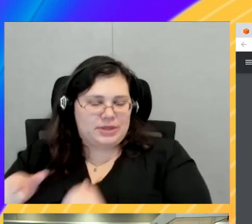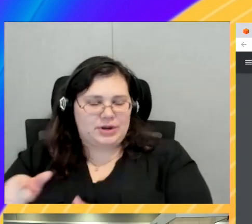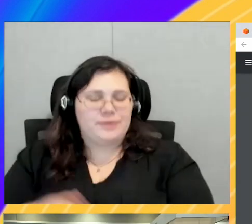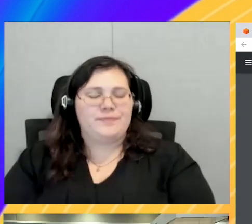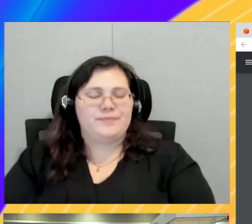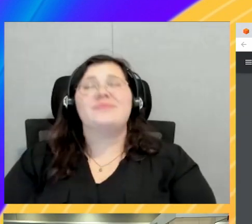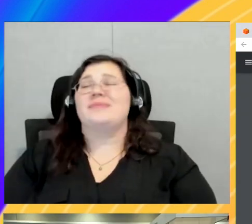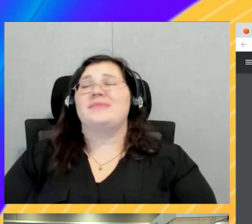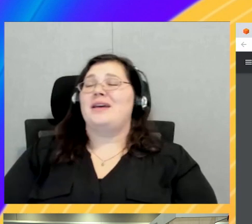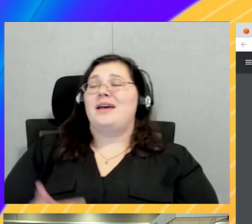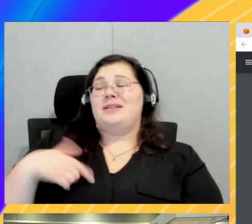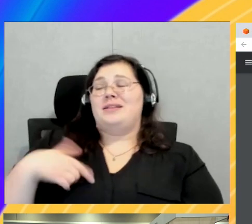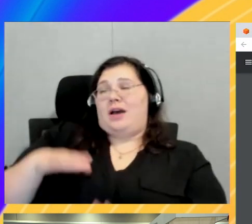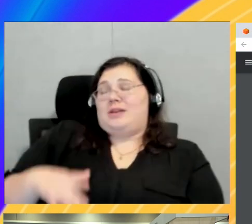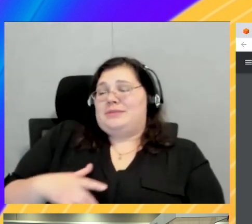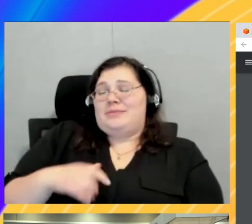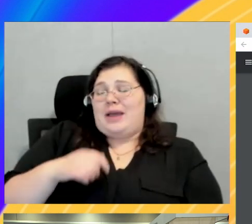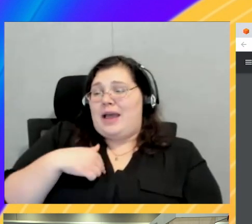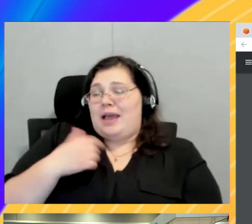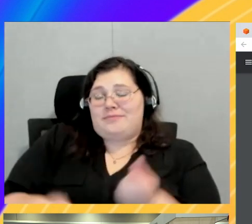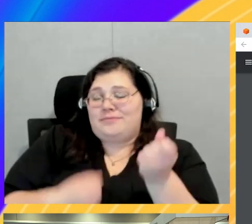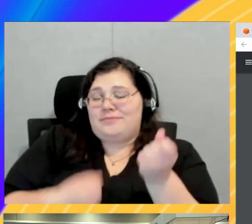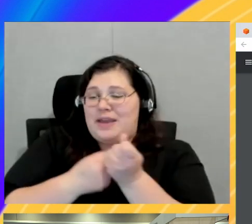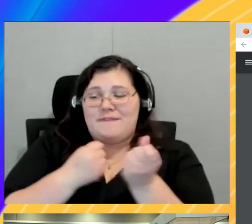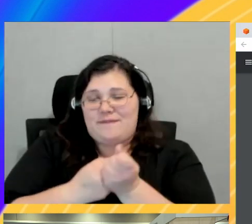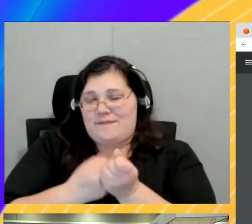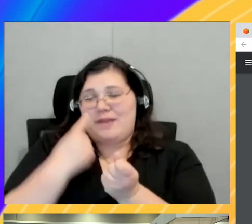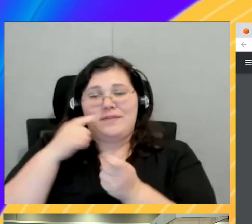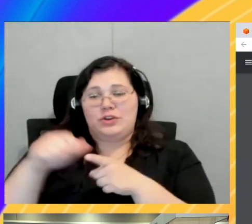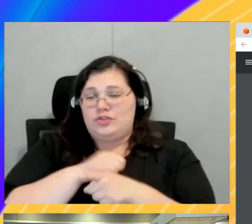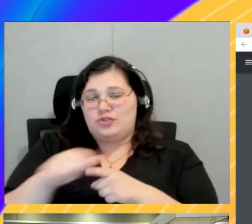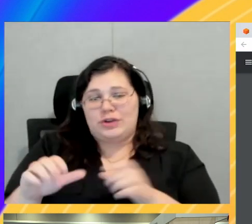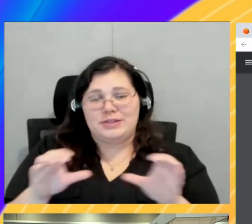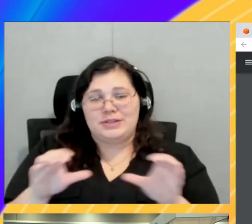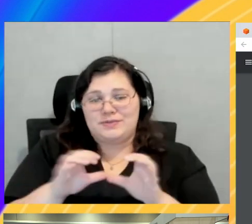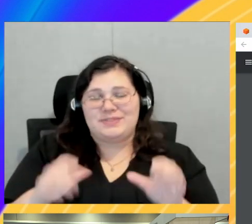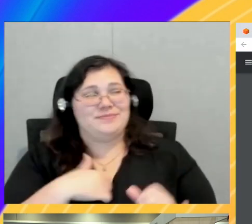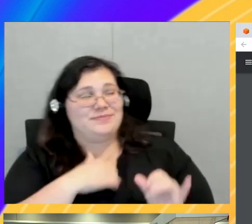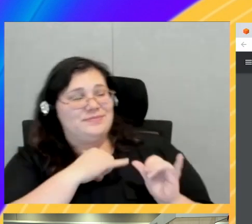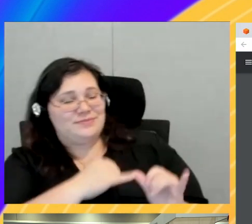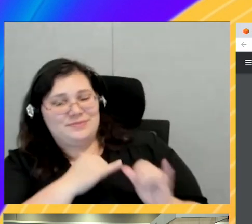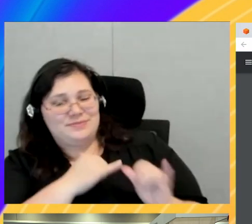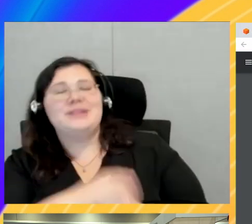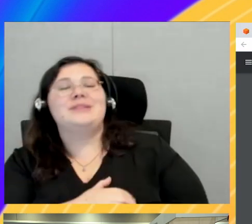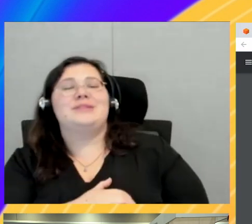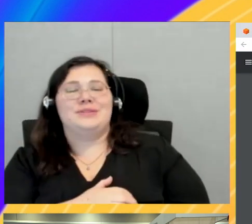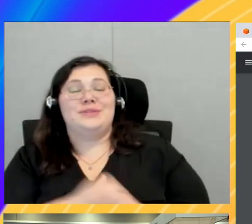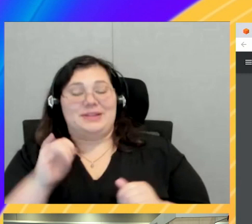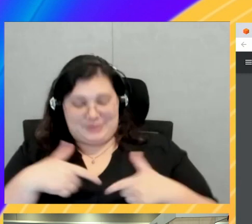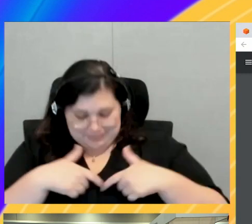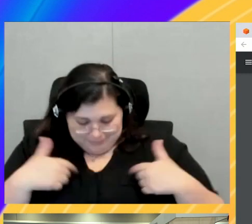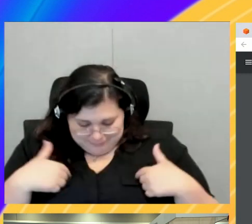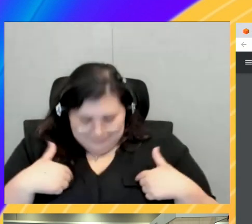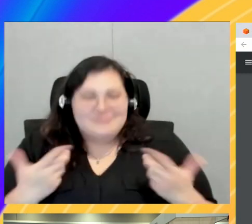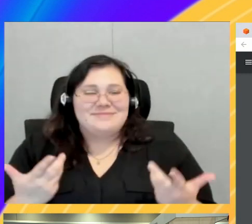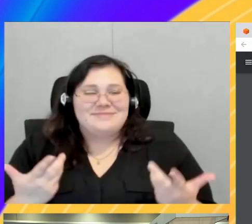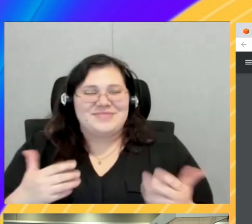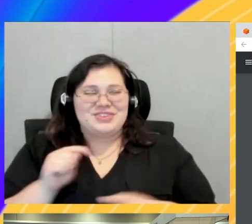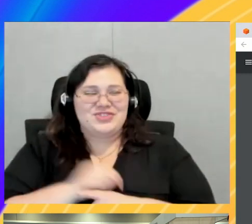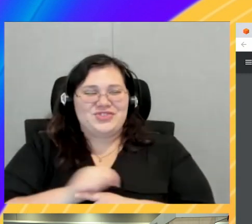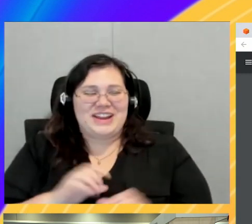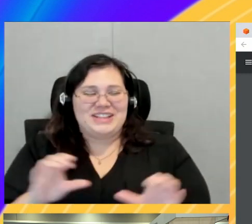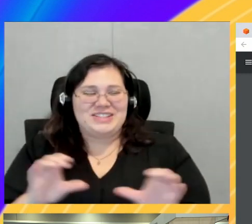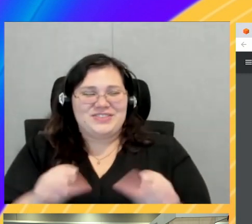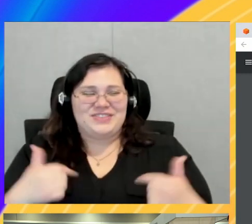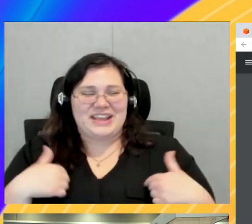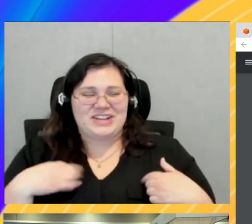just me, though. Yeah, me too. No bias. It's not like I'm wearing a training certification shirt. Oh, wait, you are. Yeah, what does it say? It starts now? The